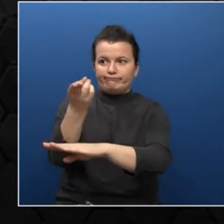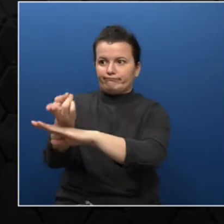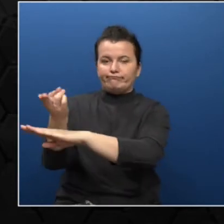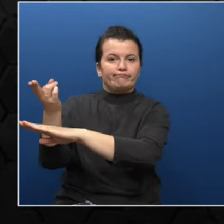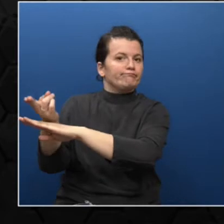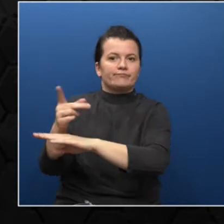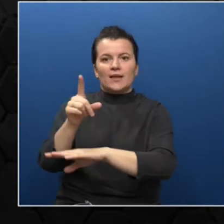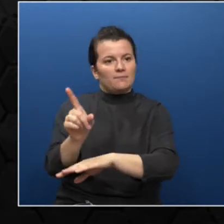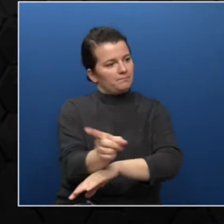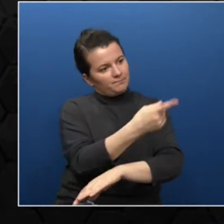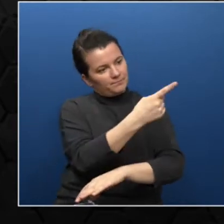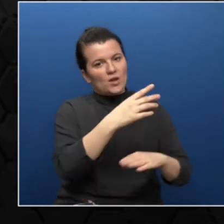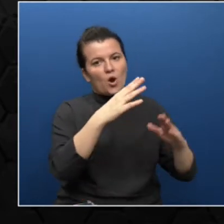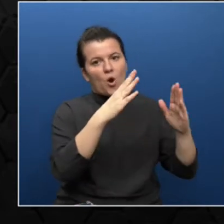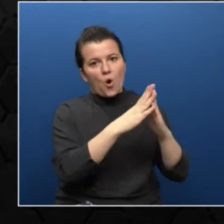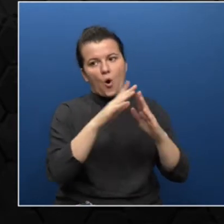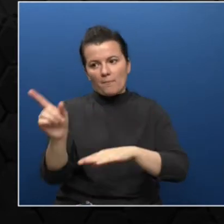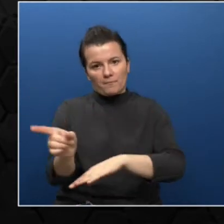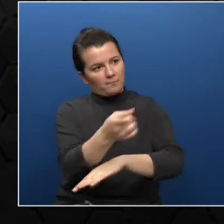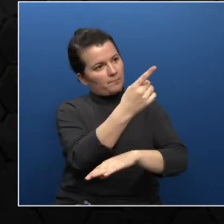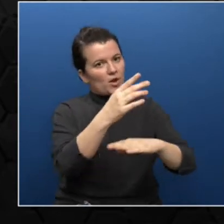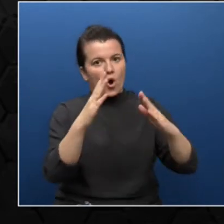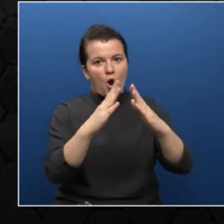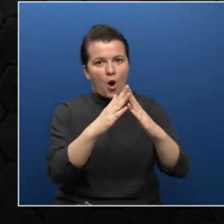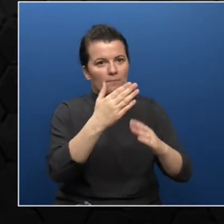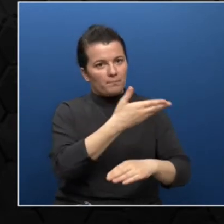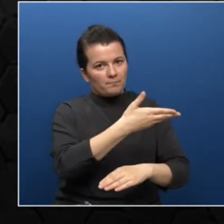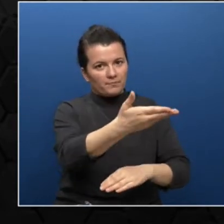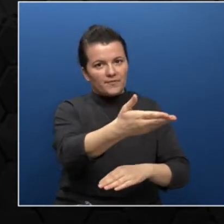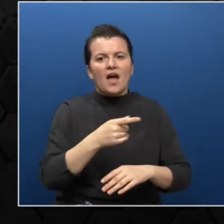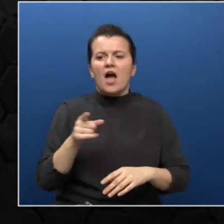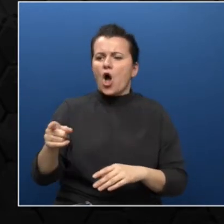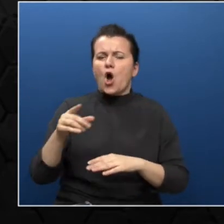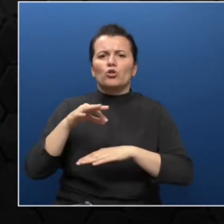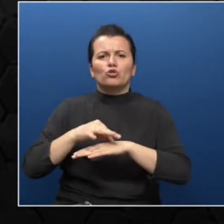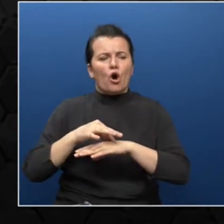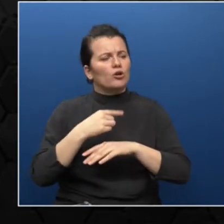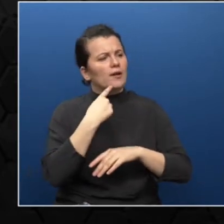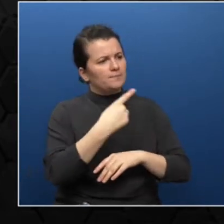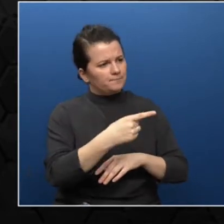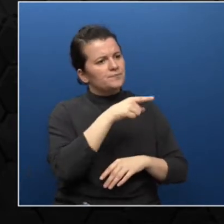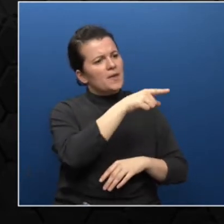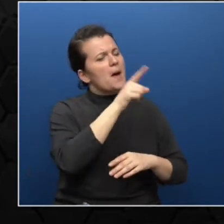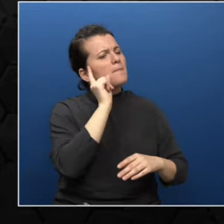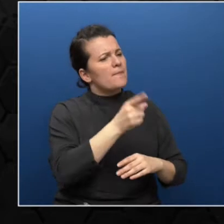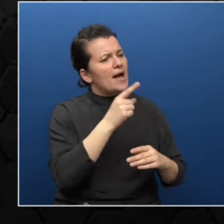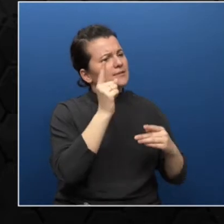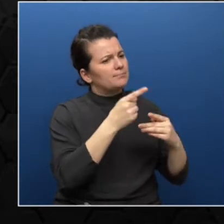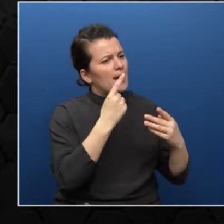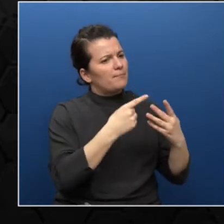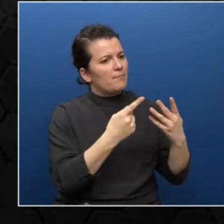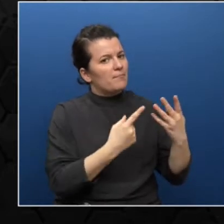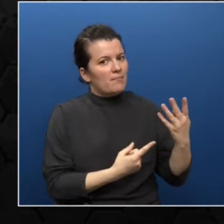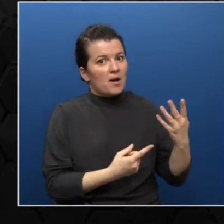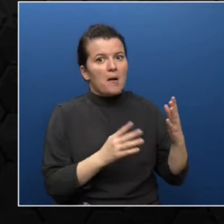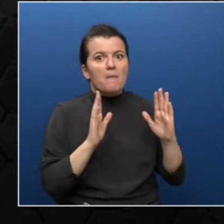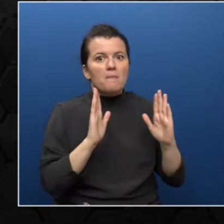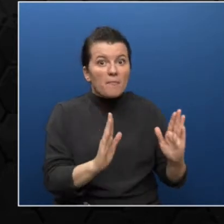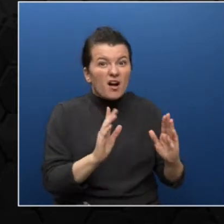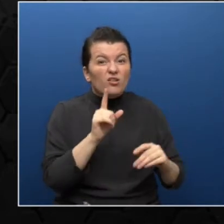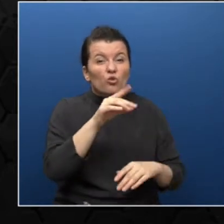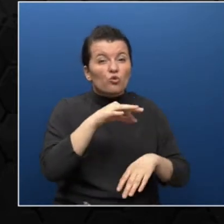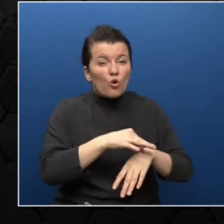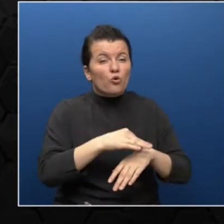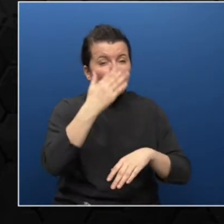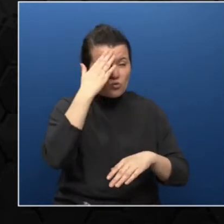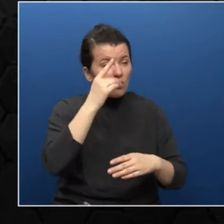this and do that, but the doctor cannot really keep tabs of what the patient is doing. And also the patient themselves,